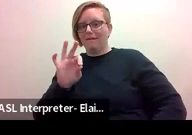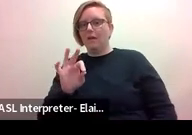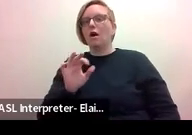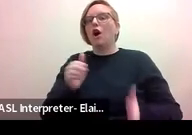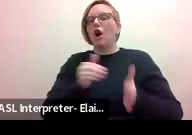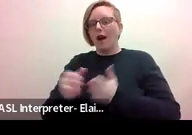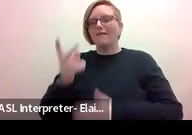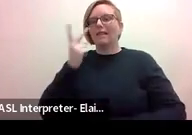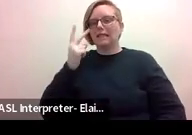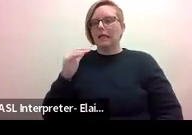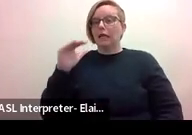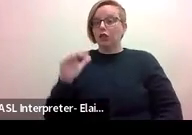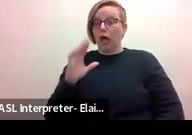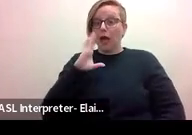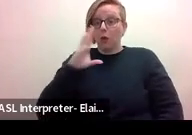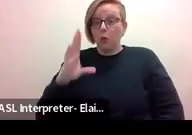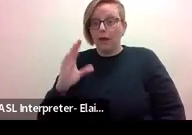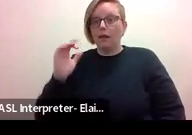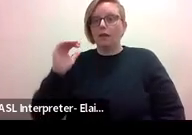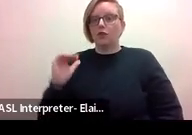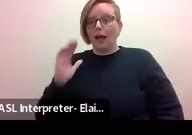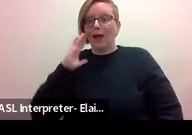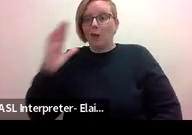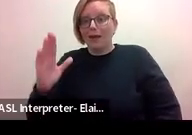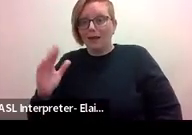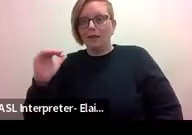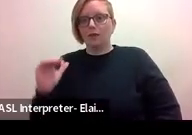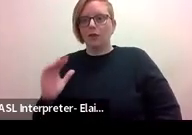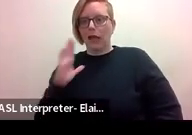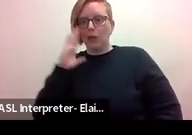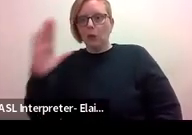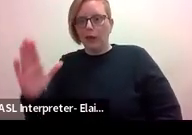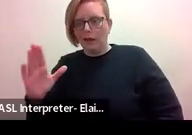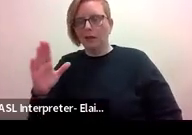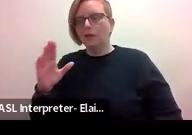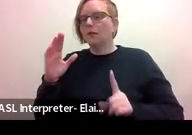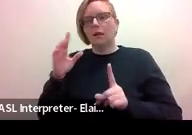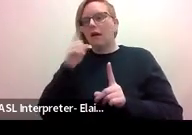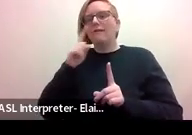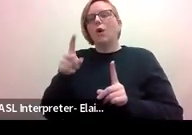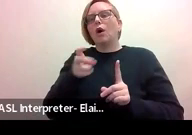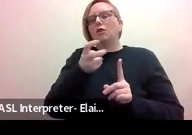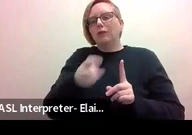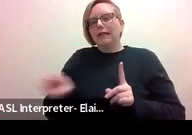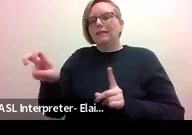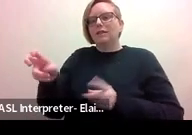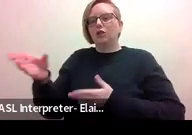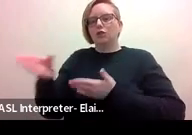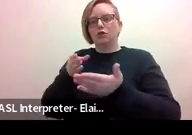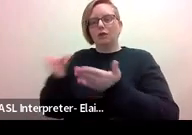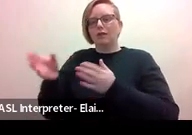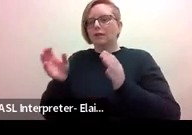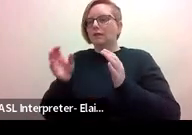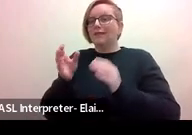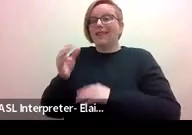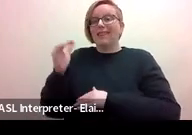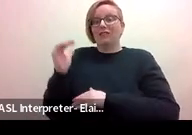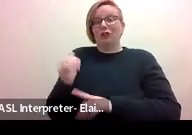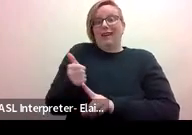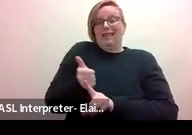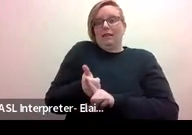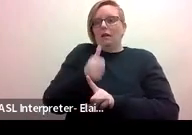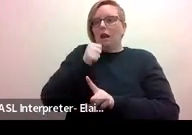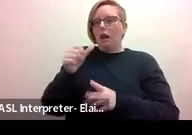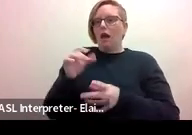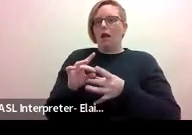9F. And this is transition services, and there should not be a reference to the child in Section